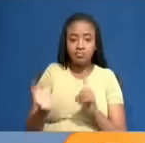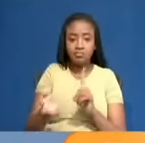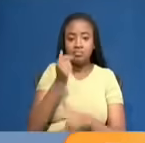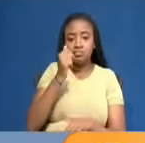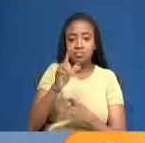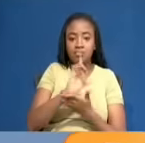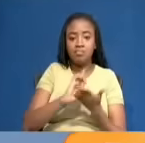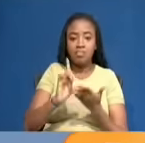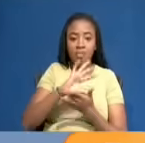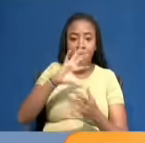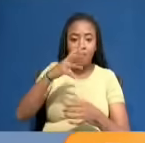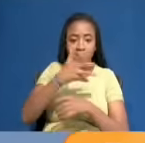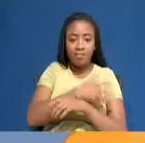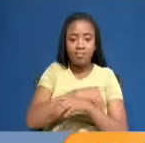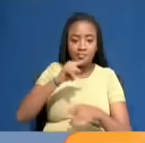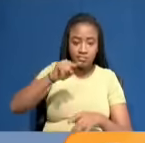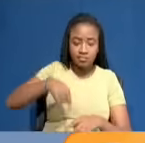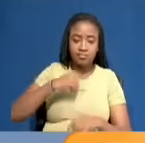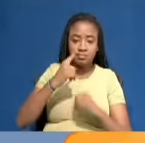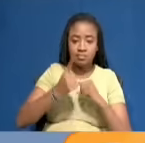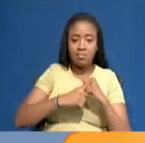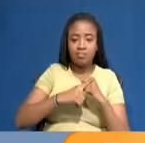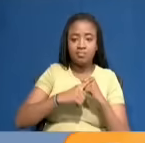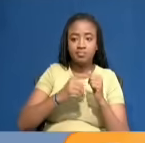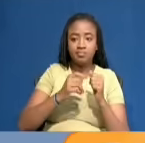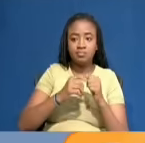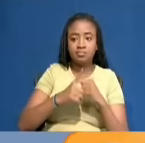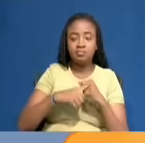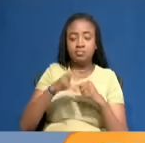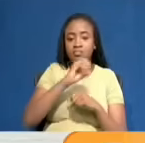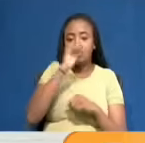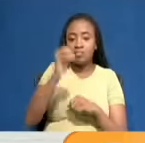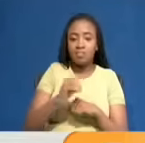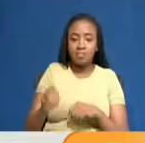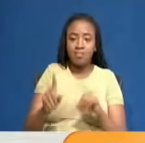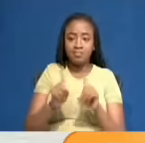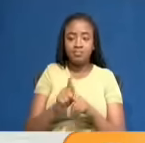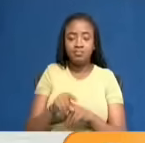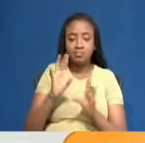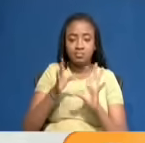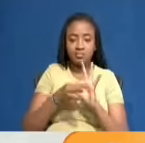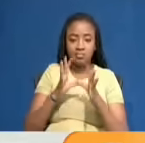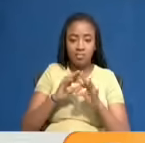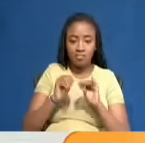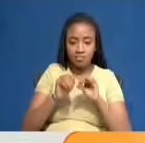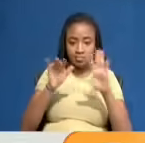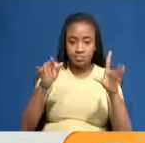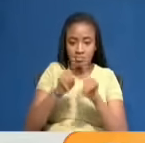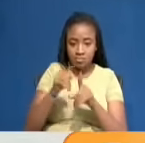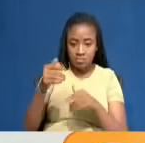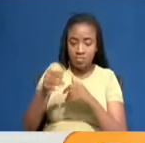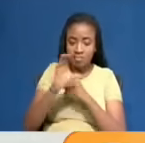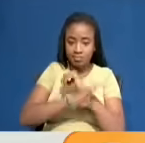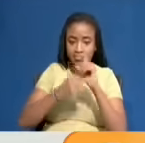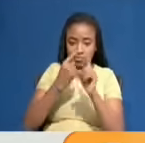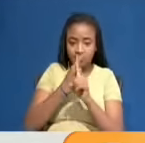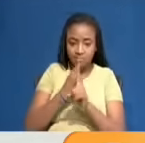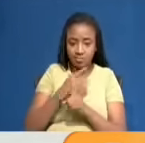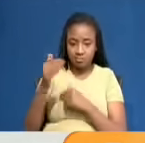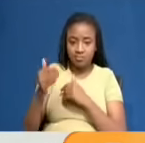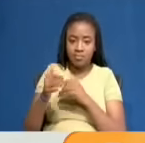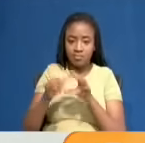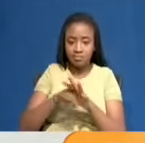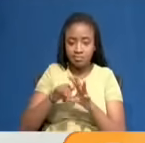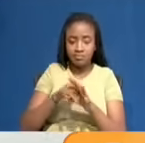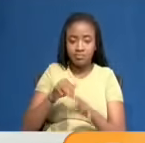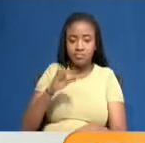50%, with a section of Ethiopians getting connected to the national grid, as well as neighboring IGAD member states. Now we have